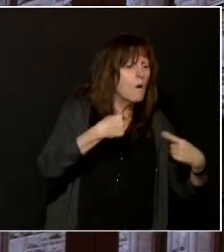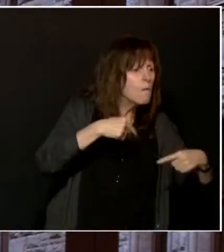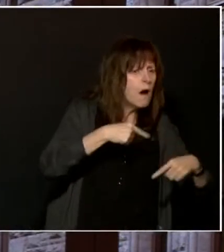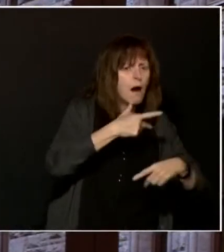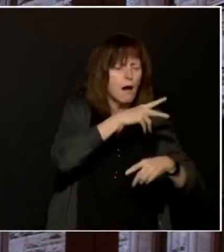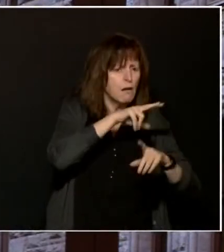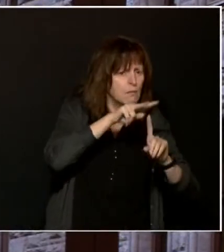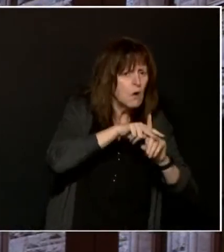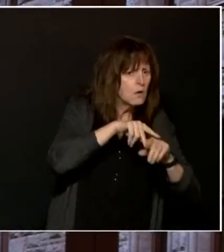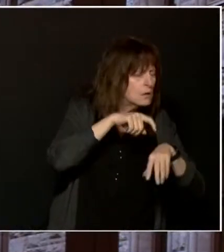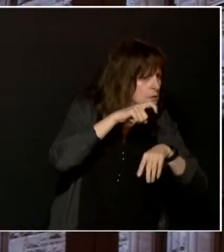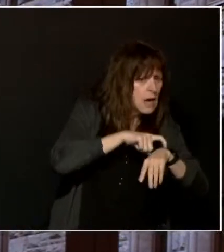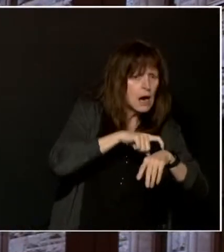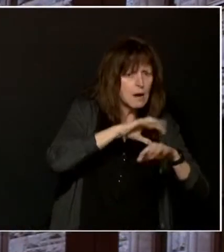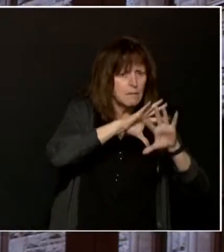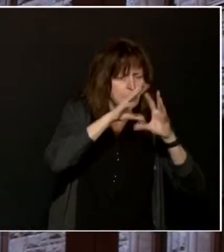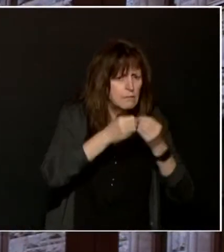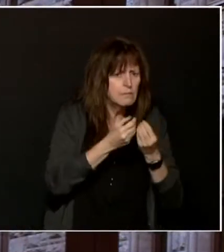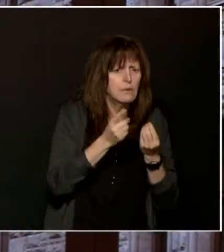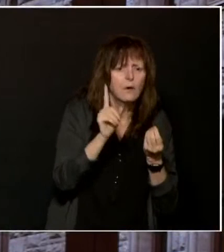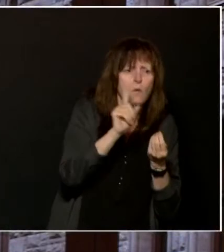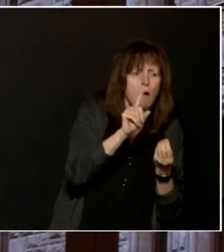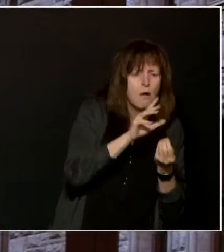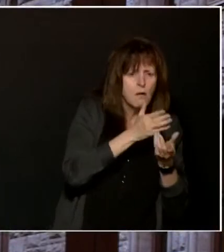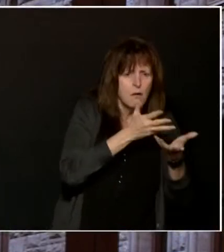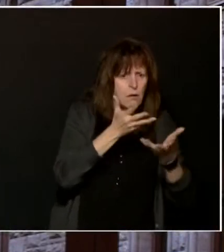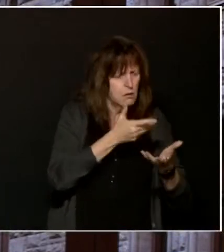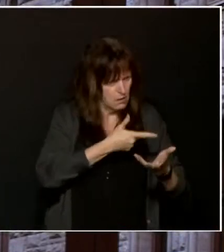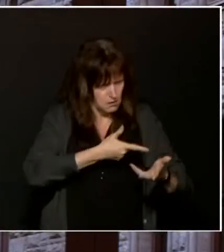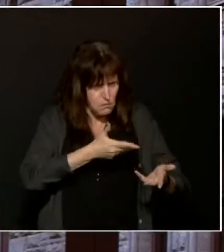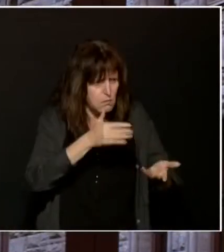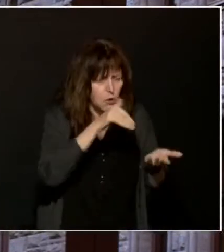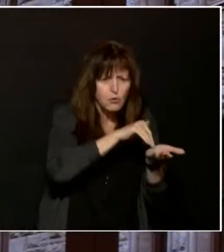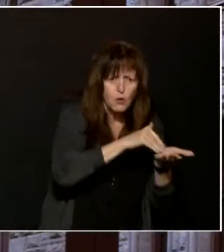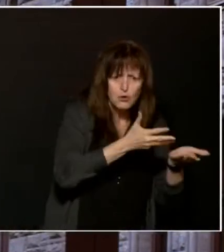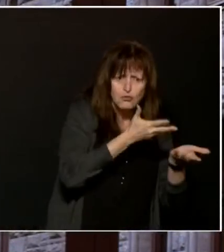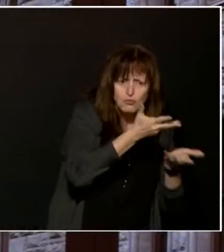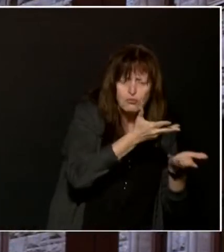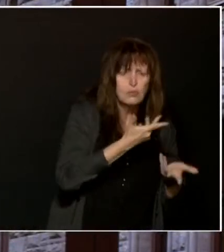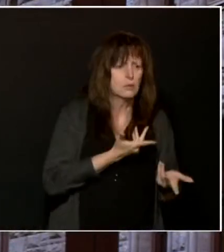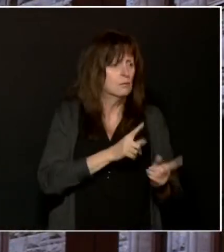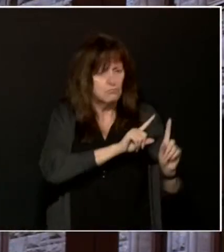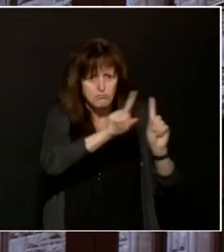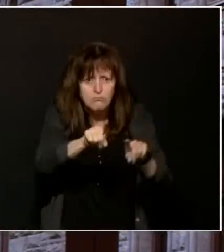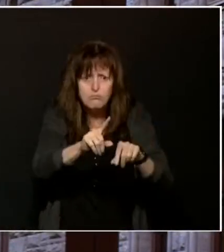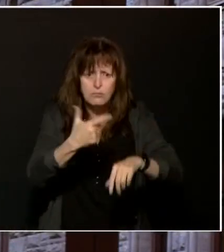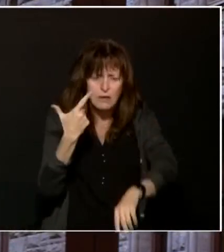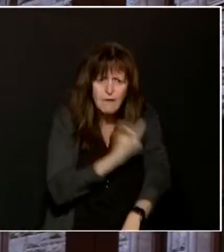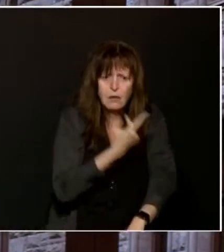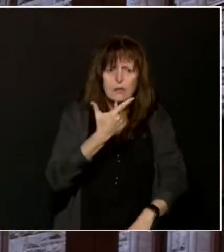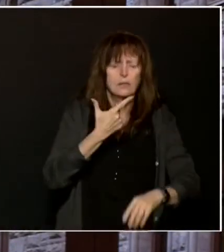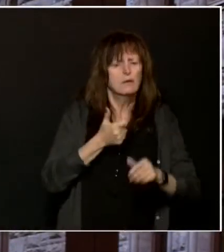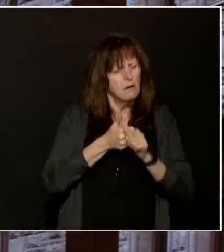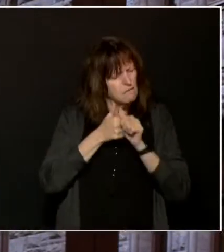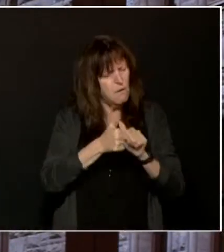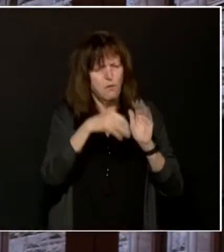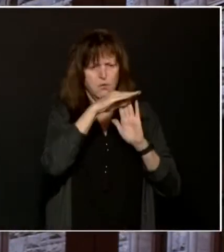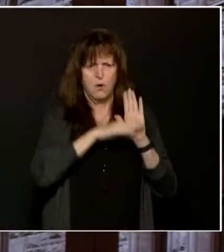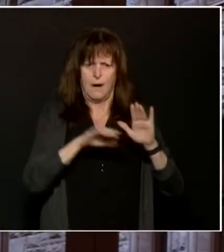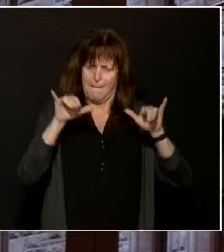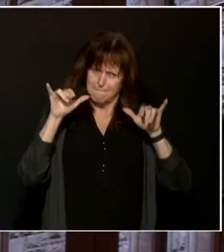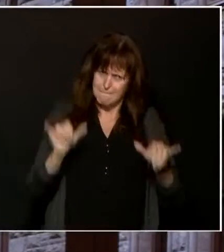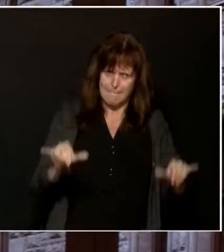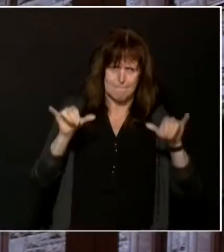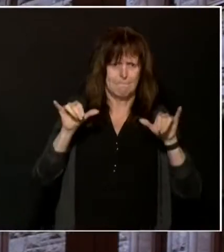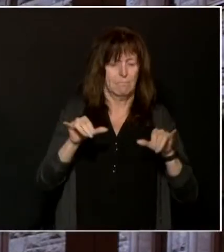consult and check on that. Show up, get vaccinated, but continue those public health measures, because remember, after you get the vaccine, it takes 2 to 3